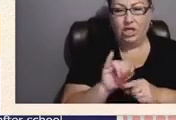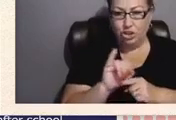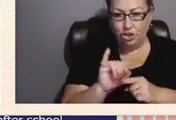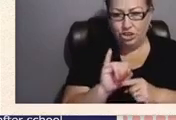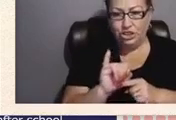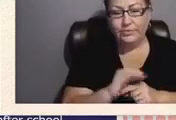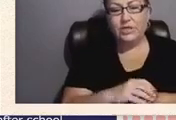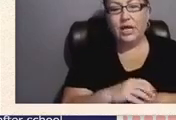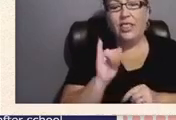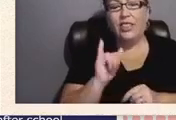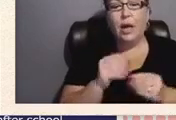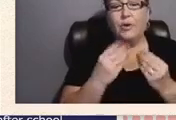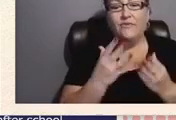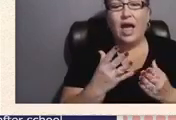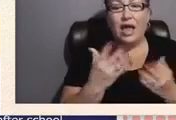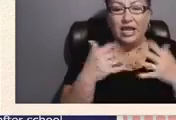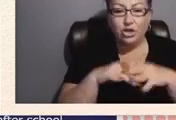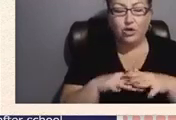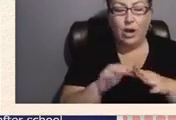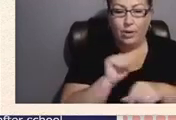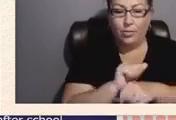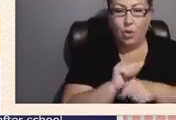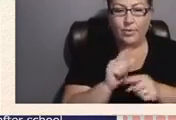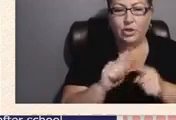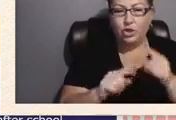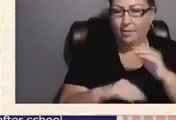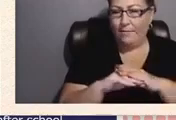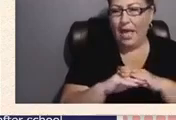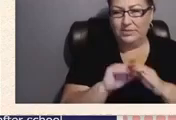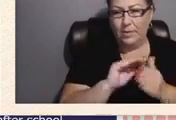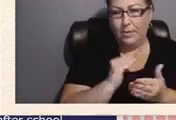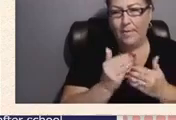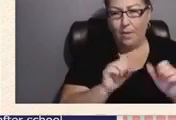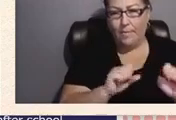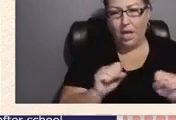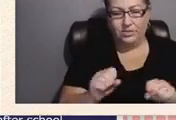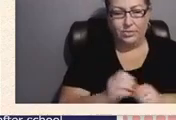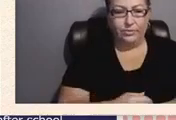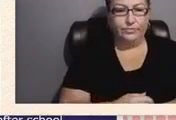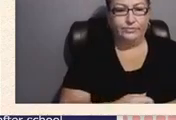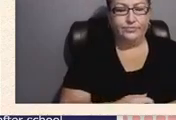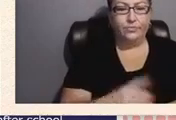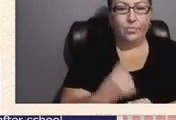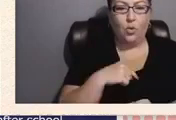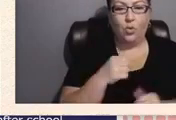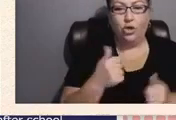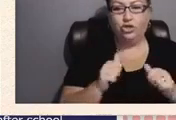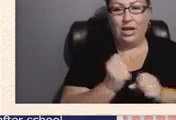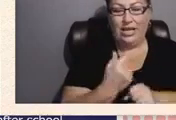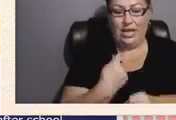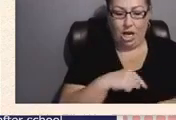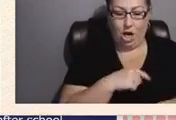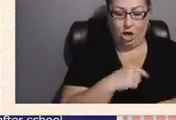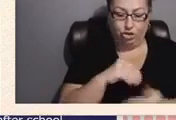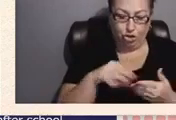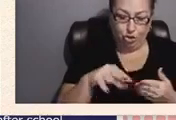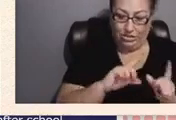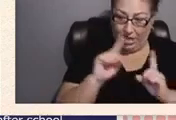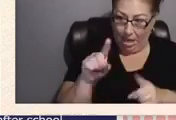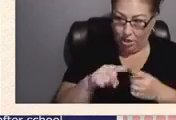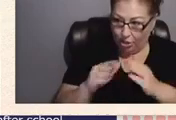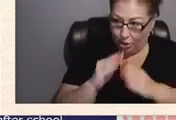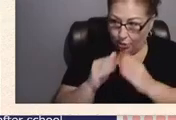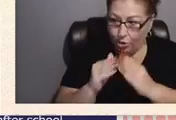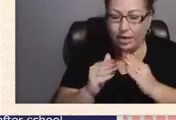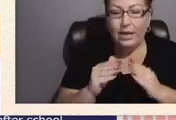an integrated employment to the maximum amount possible. So we're trying to get our students out in the community to be able to try to